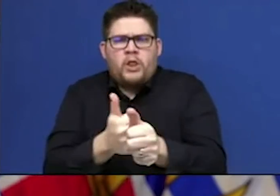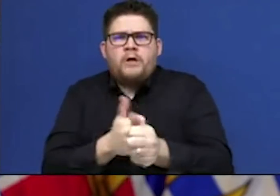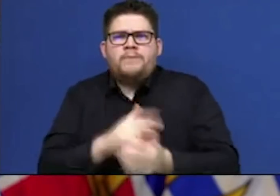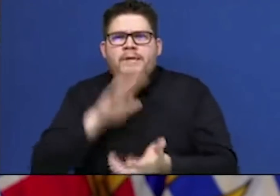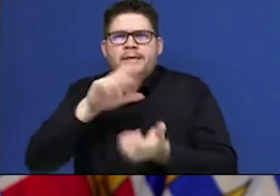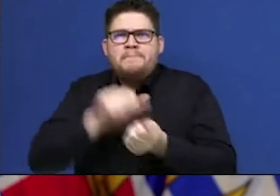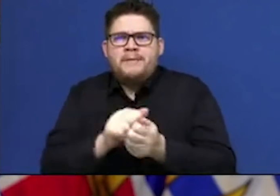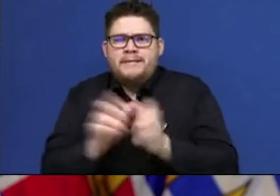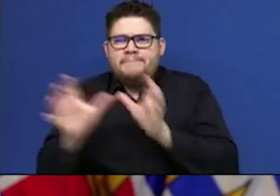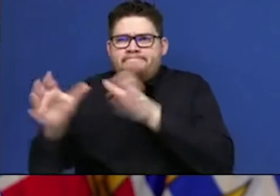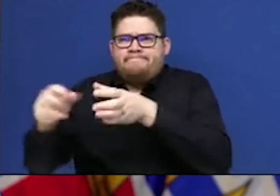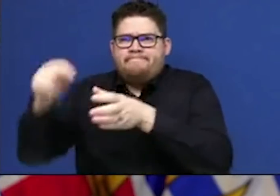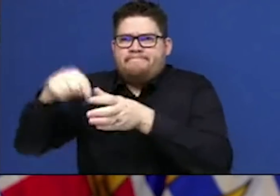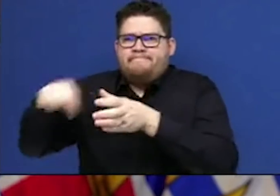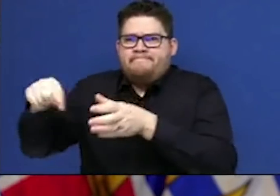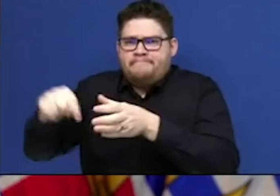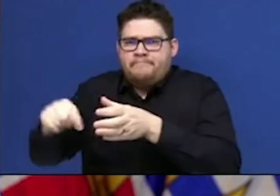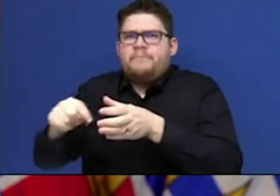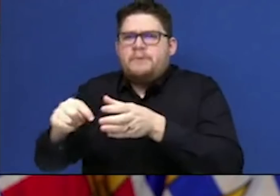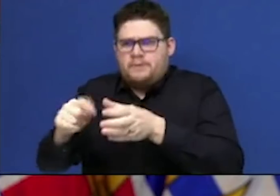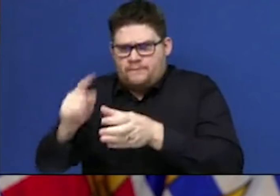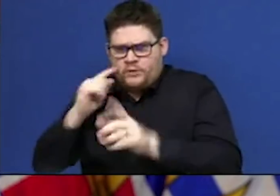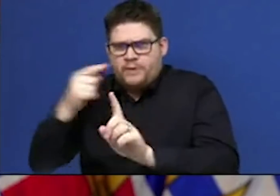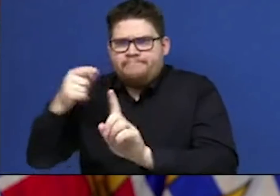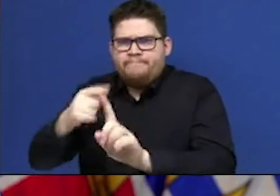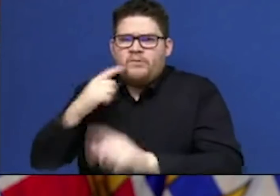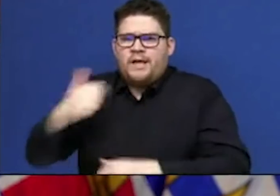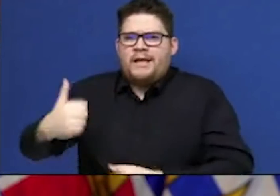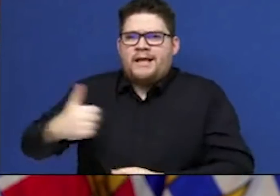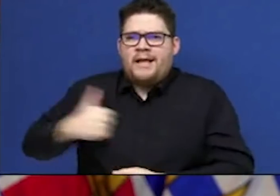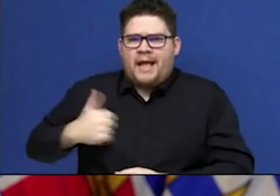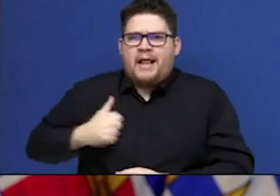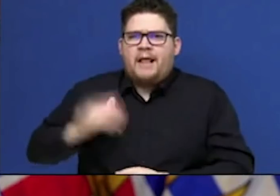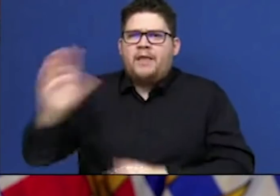the world. Over this past week, a signal was